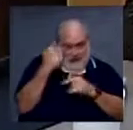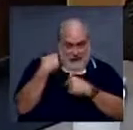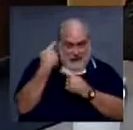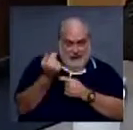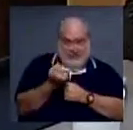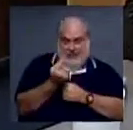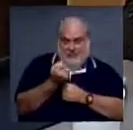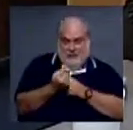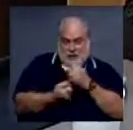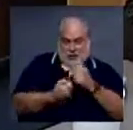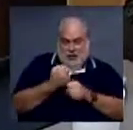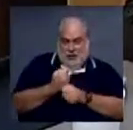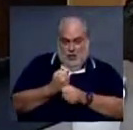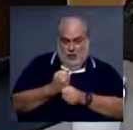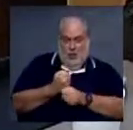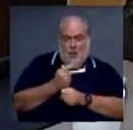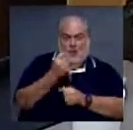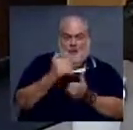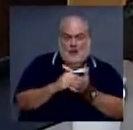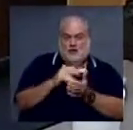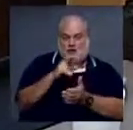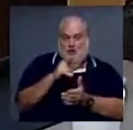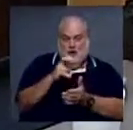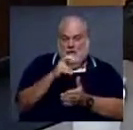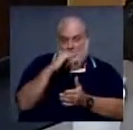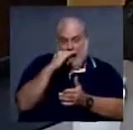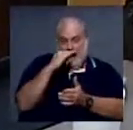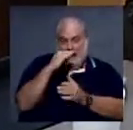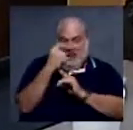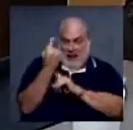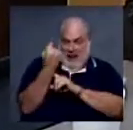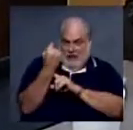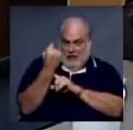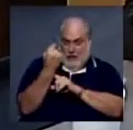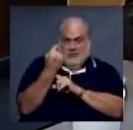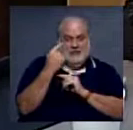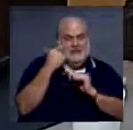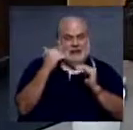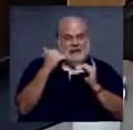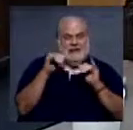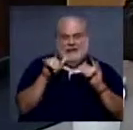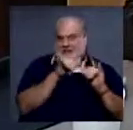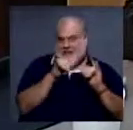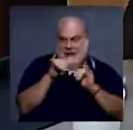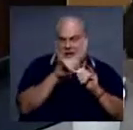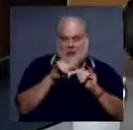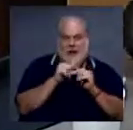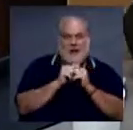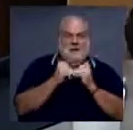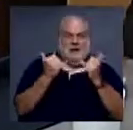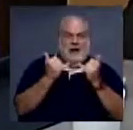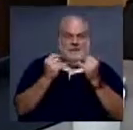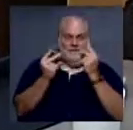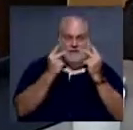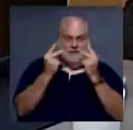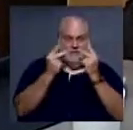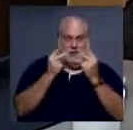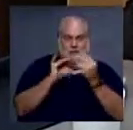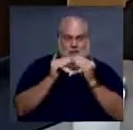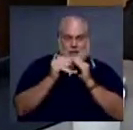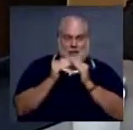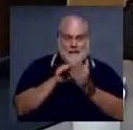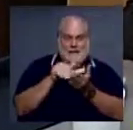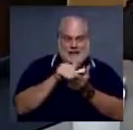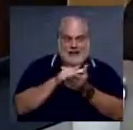11 years. We had 1,200 kids last year, and I'm expecting that much more this year because we do have visibility now that the community center